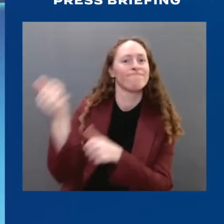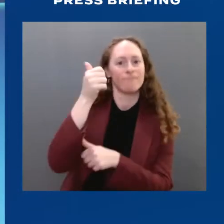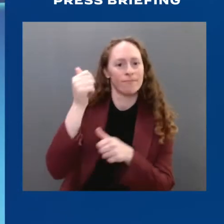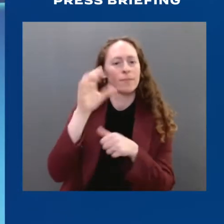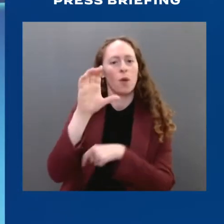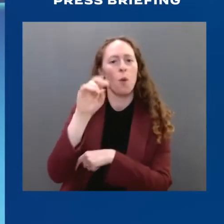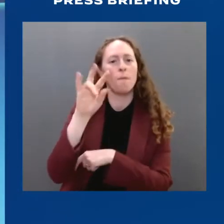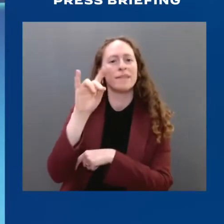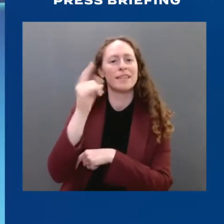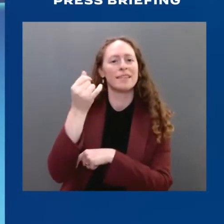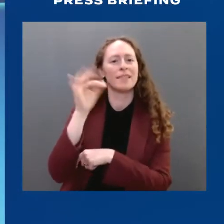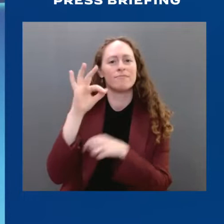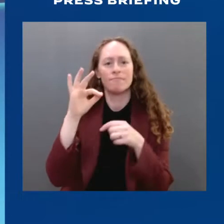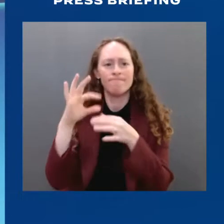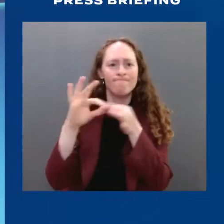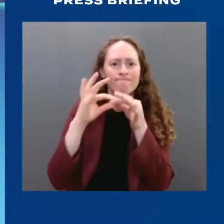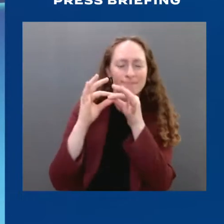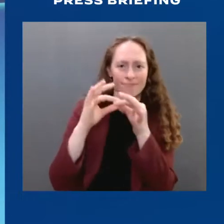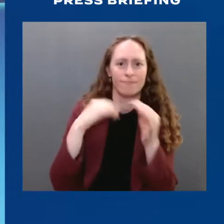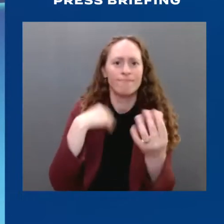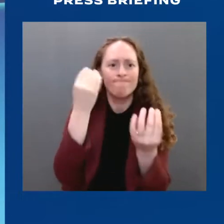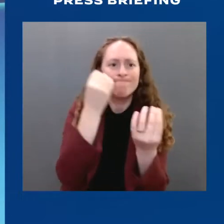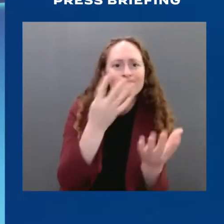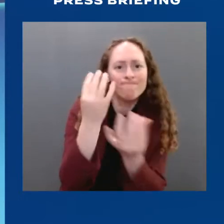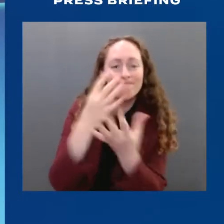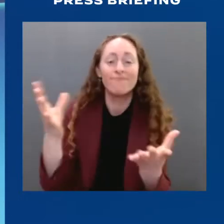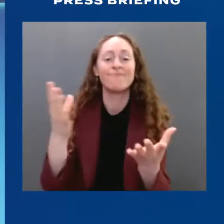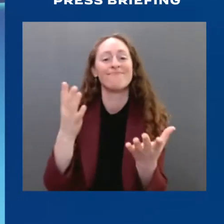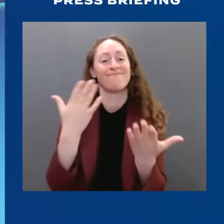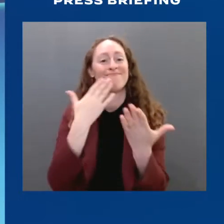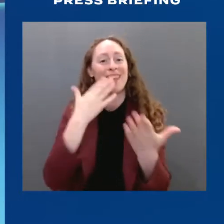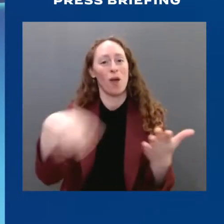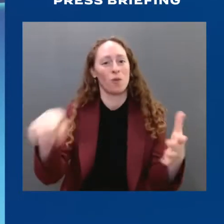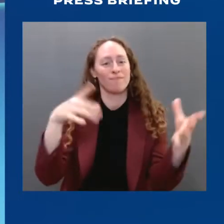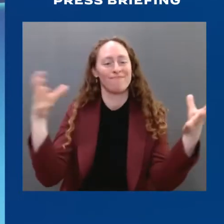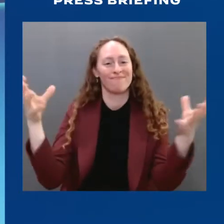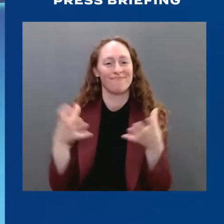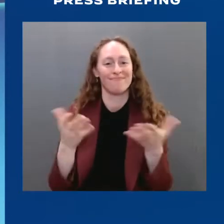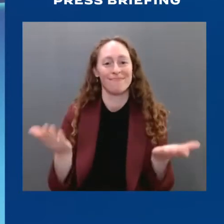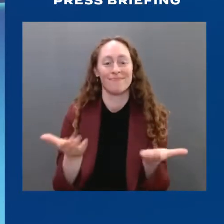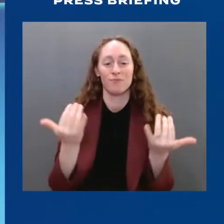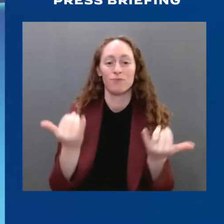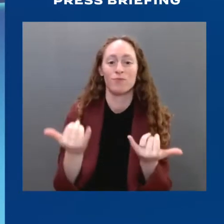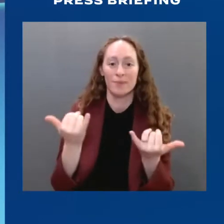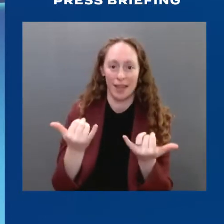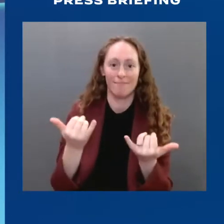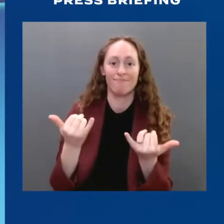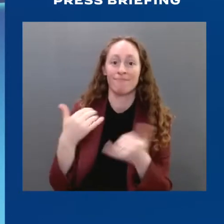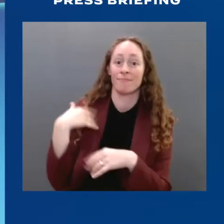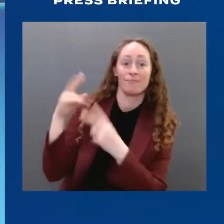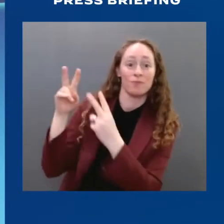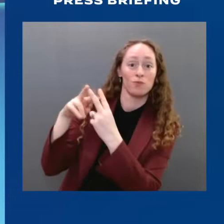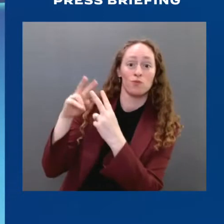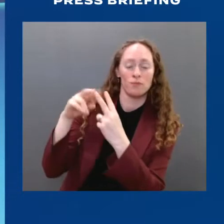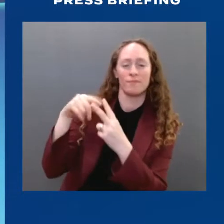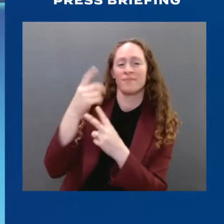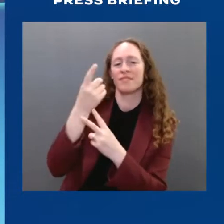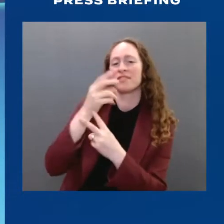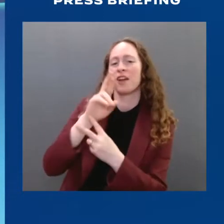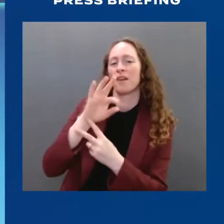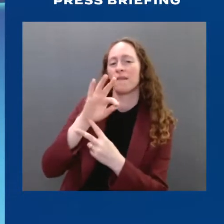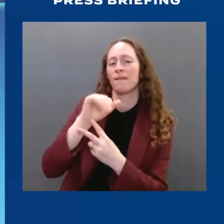very close colleagues that you know very well, Dr. Tony Fauci and Dr. Rochelle Walensky. Today, we're gonna be focusing on